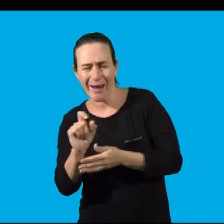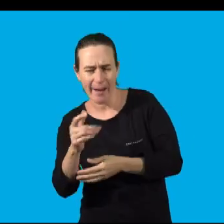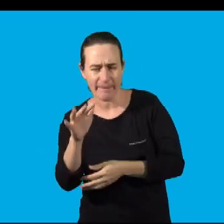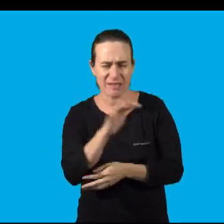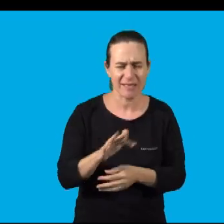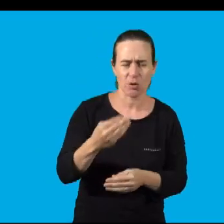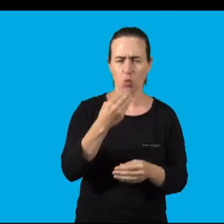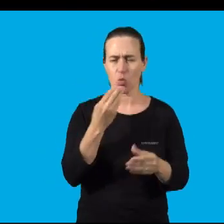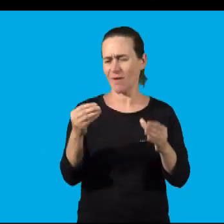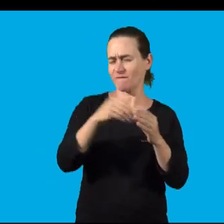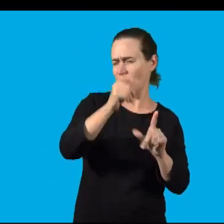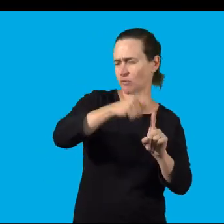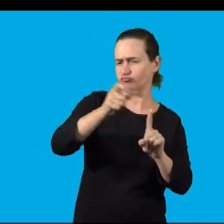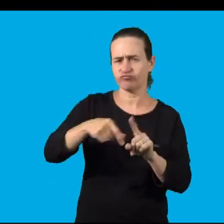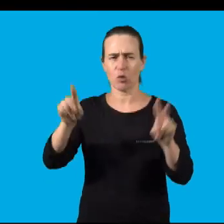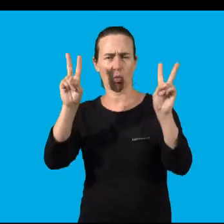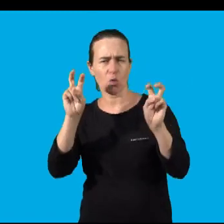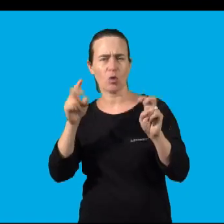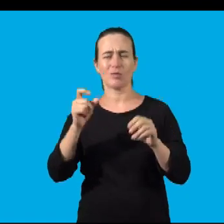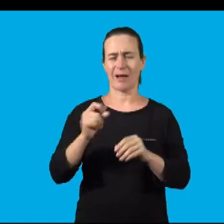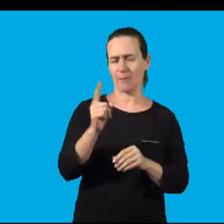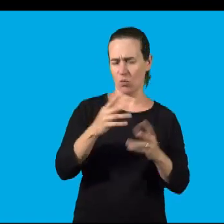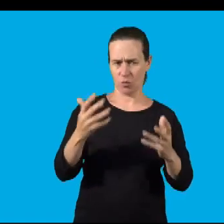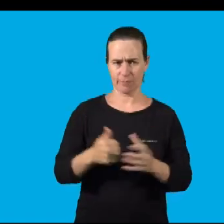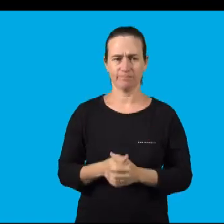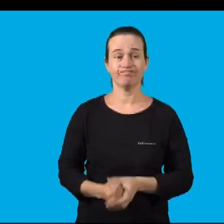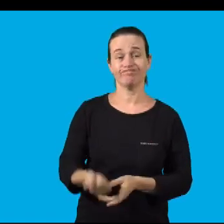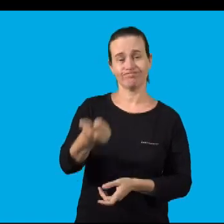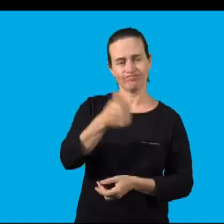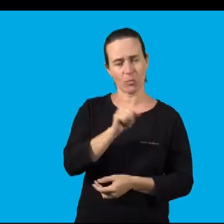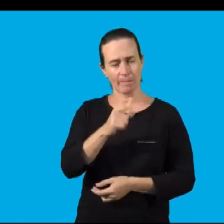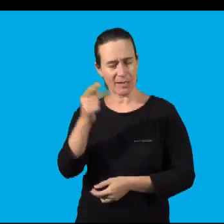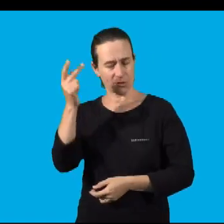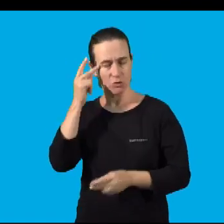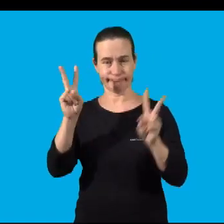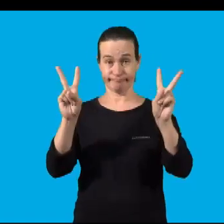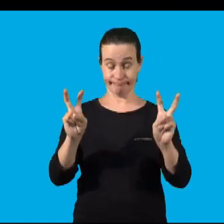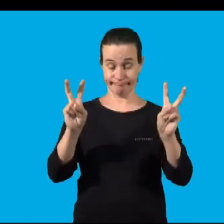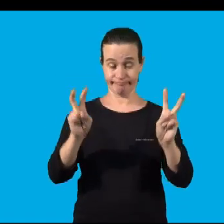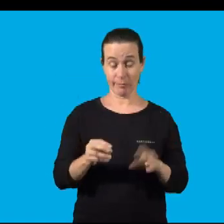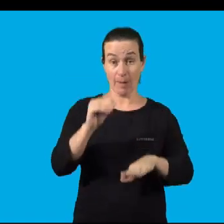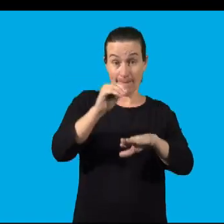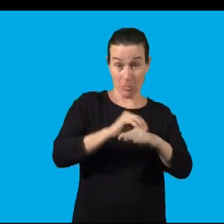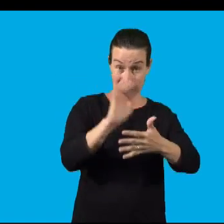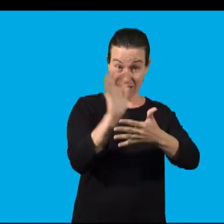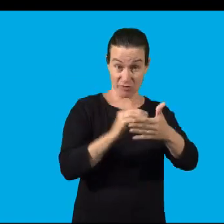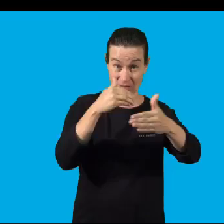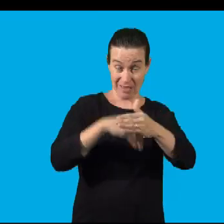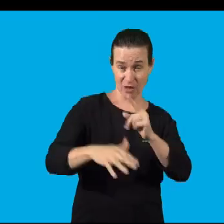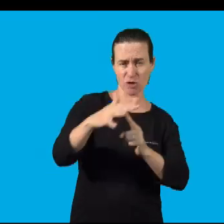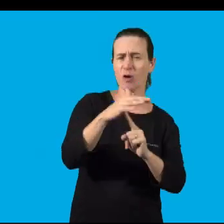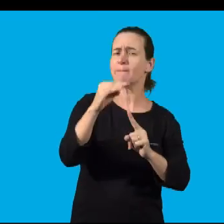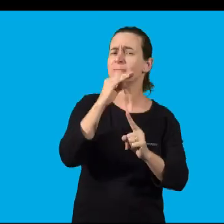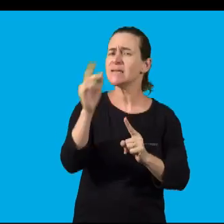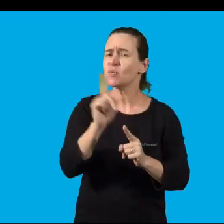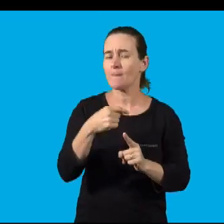as setting, characters, themes, key quotes, and the plot. You should know that placing the extract in context means that you must